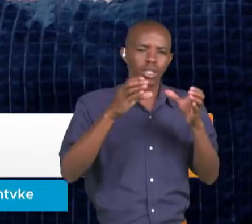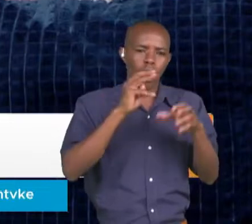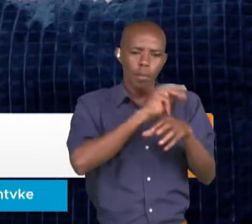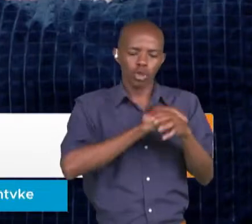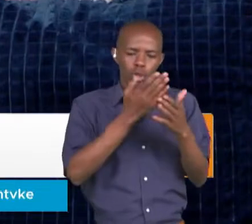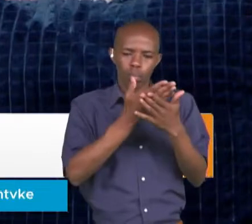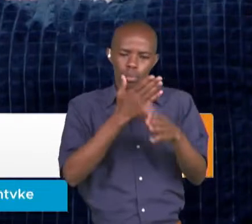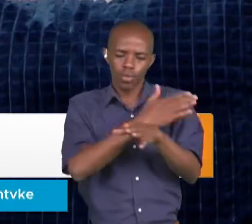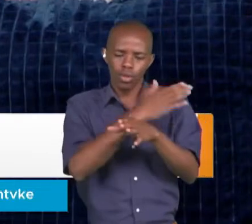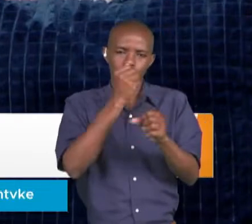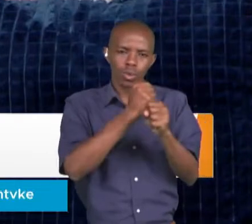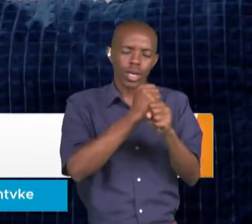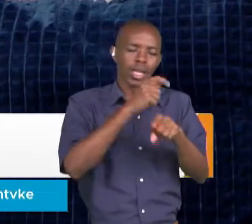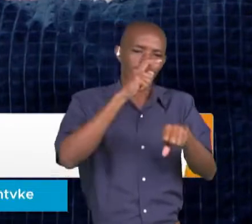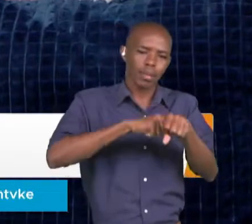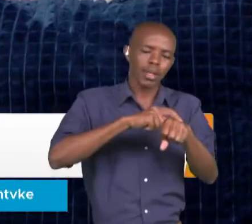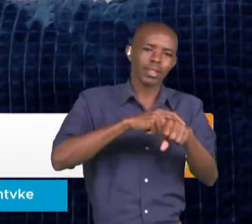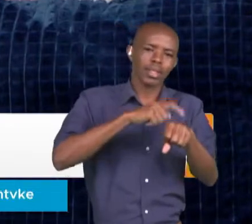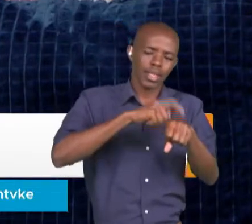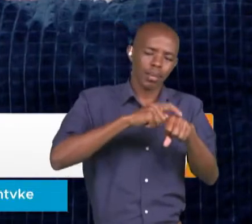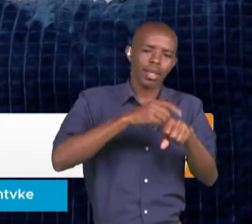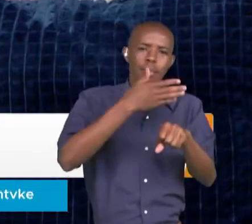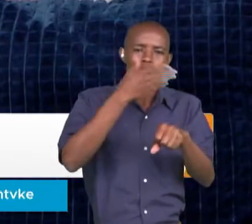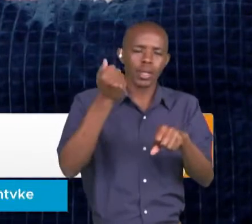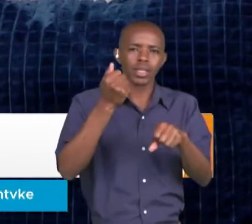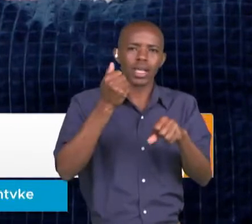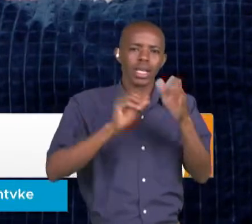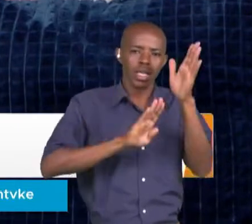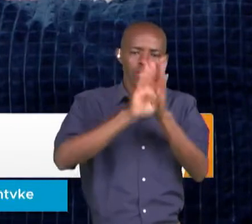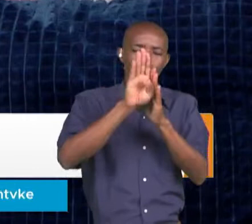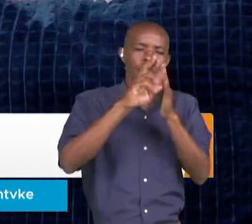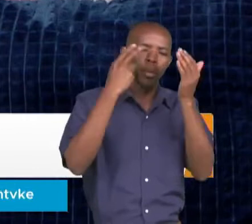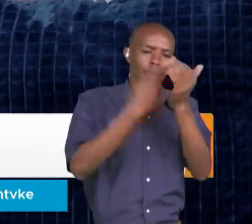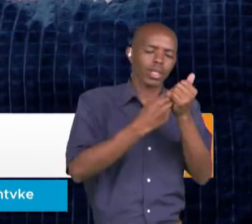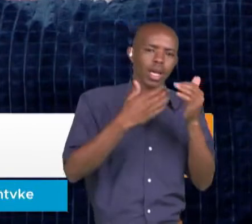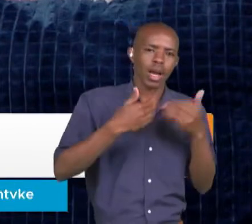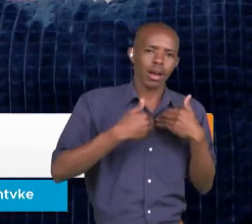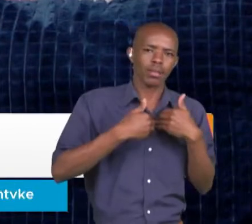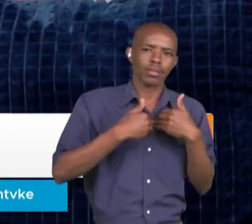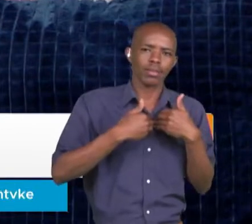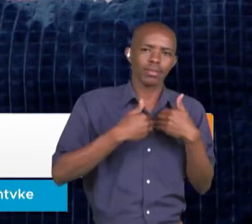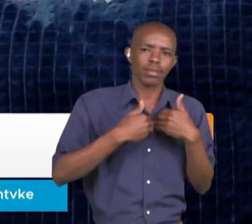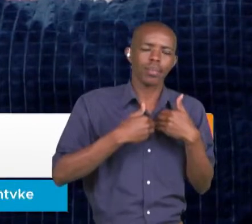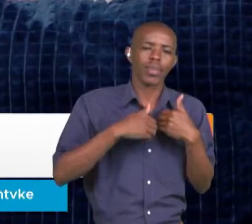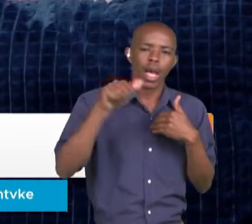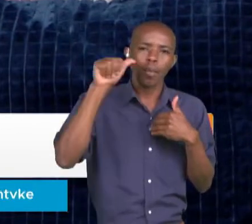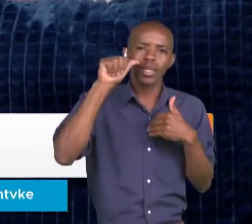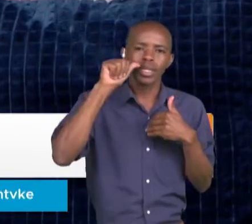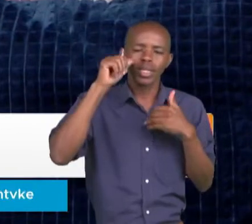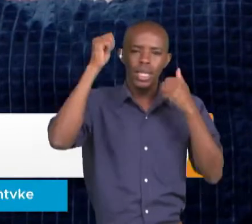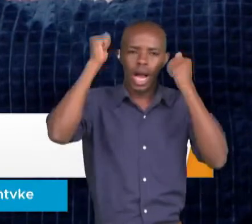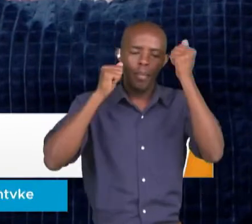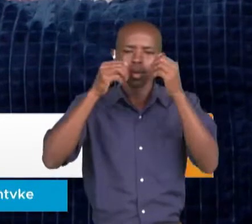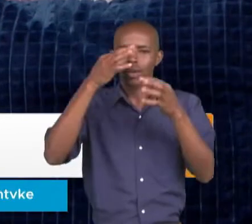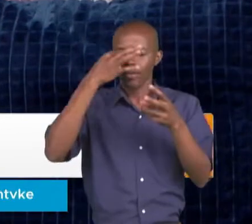before, I think it's time for them to do. And by the way, we have also development partners. Mm-hmm. You know, we have the British Army, we have the